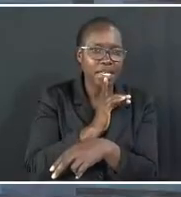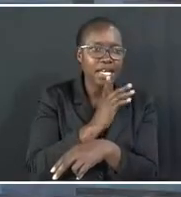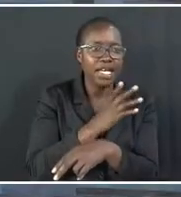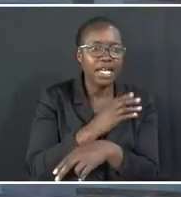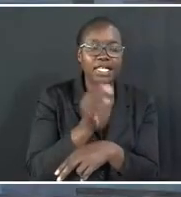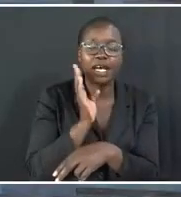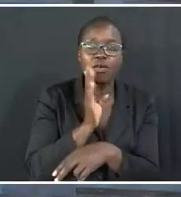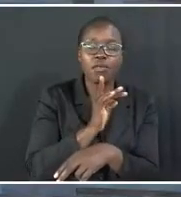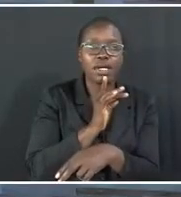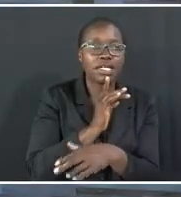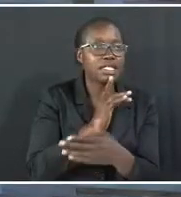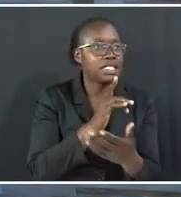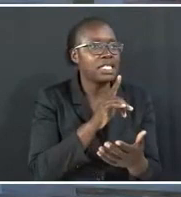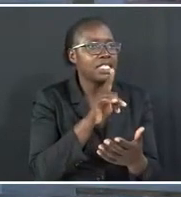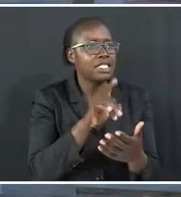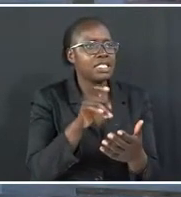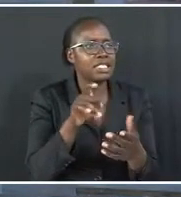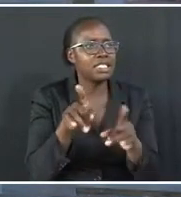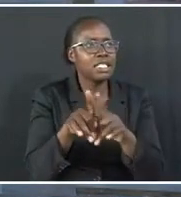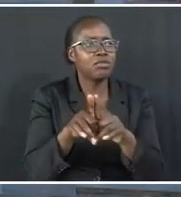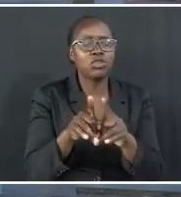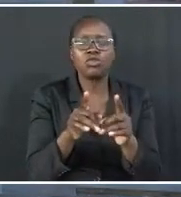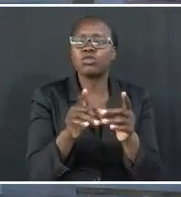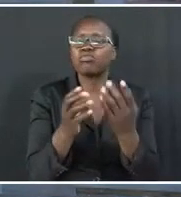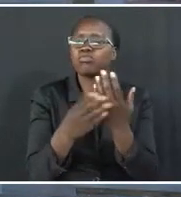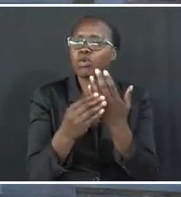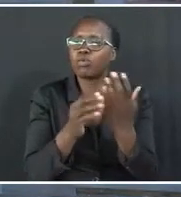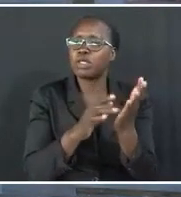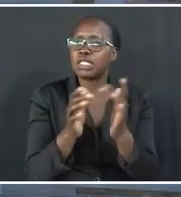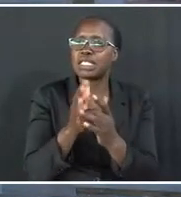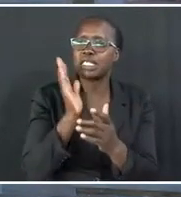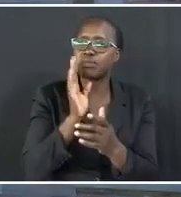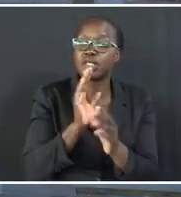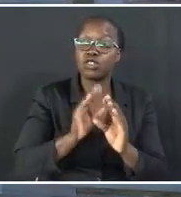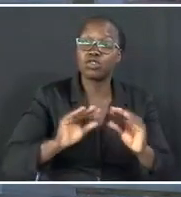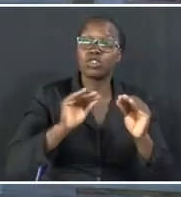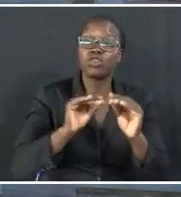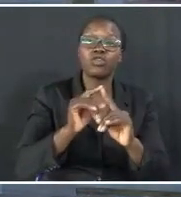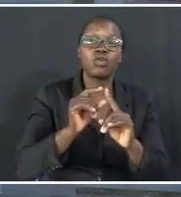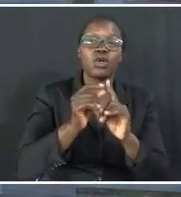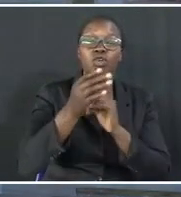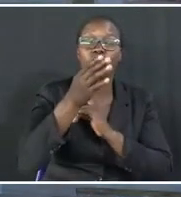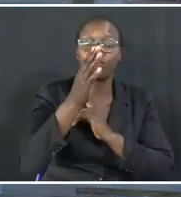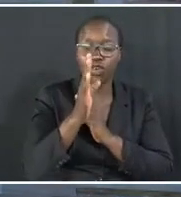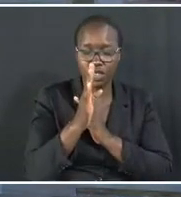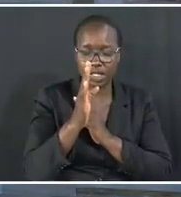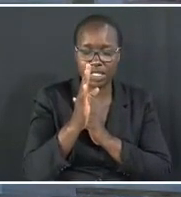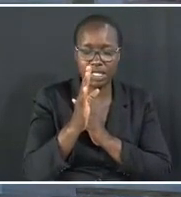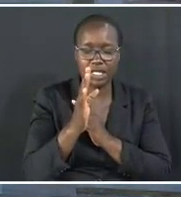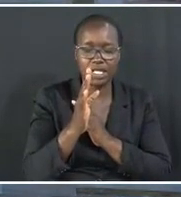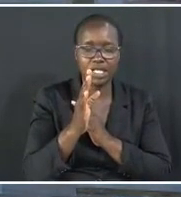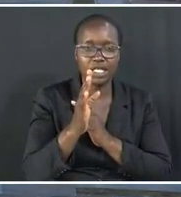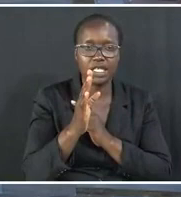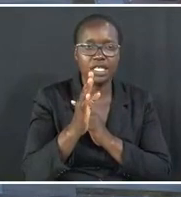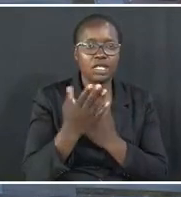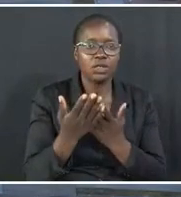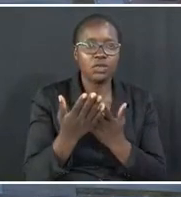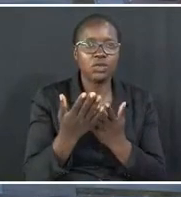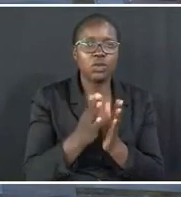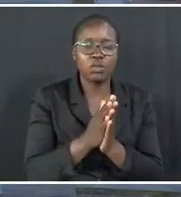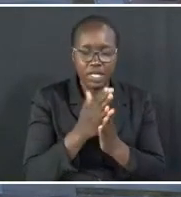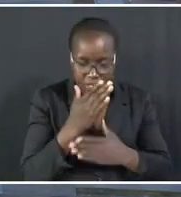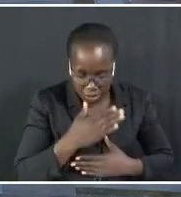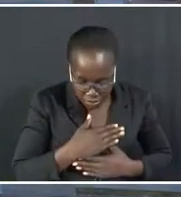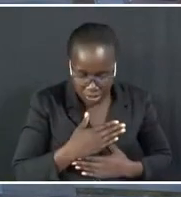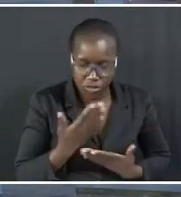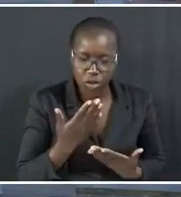our parents need to be like Jesus' parents to teach us of the word of God. Let us be submissive